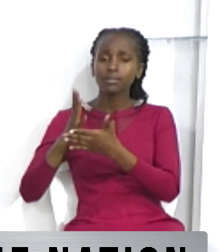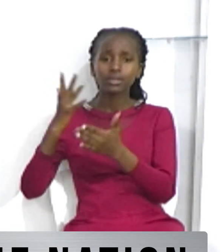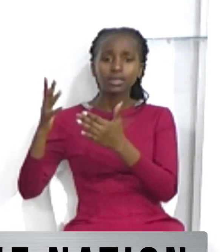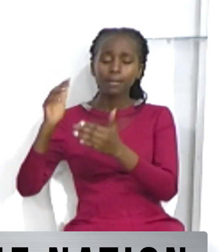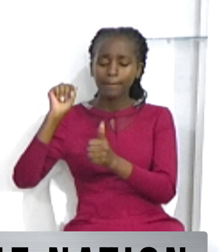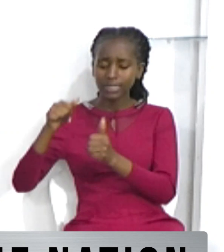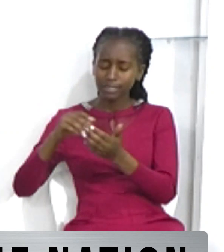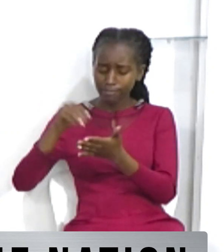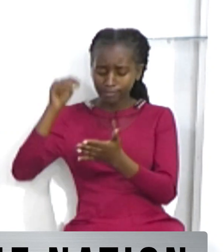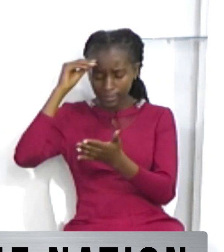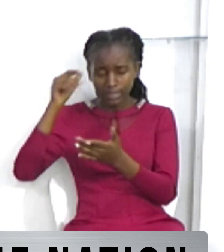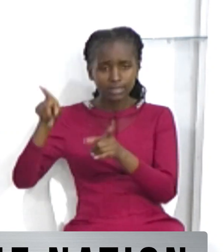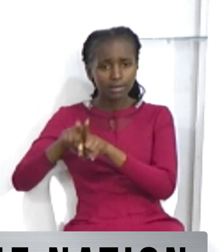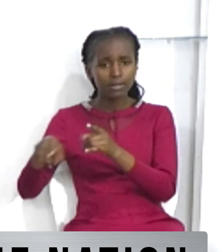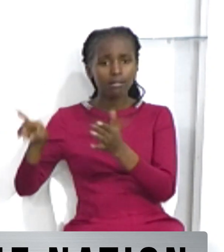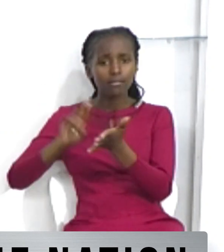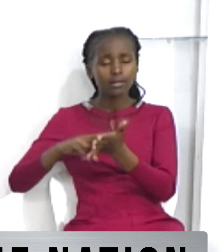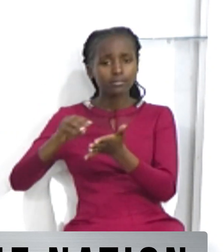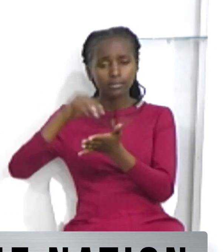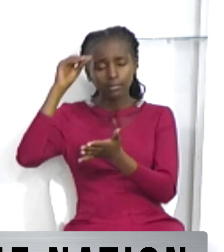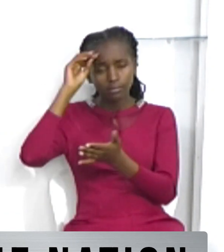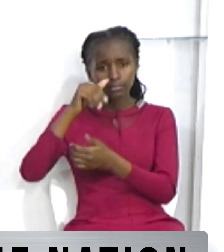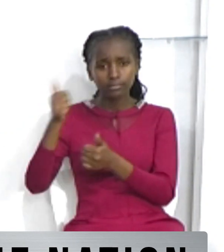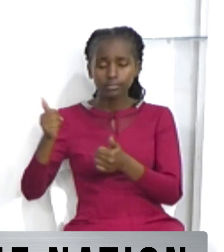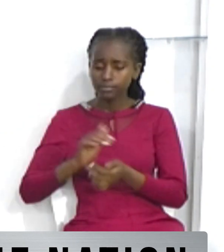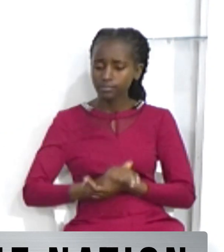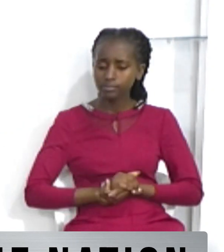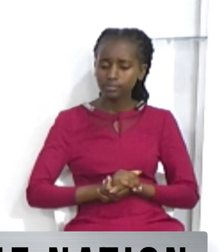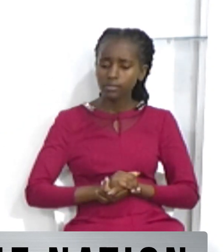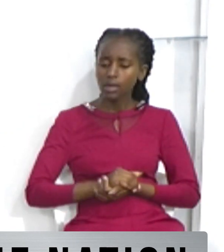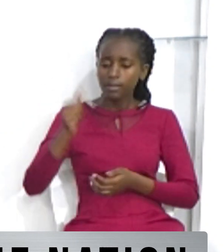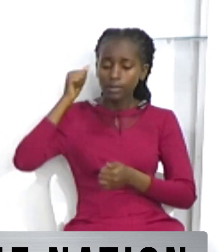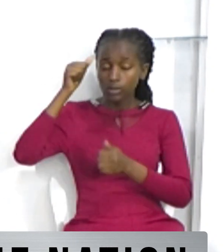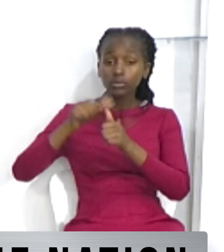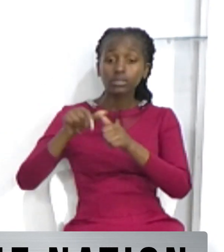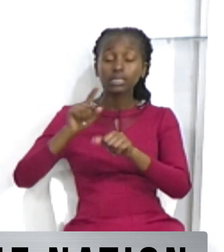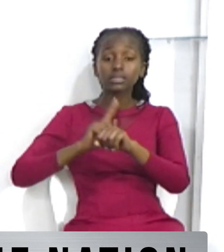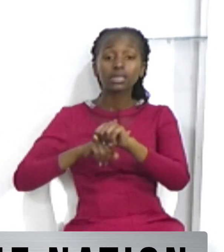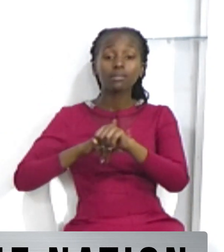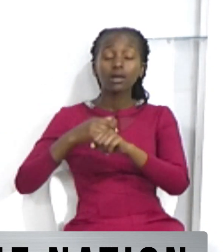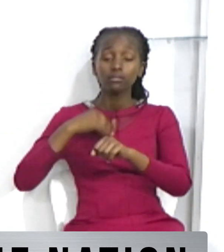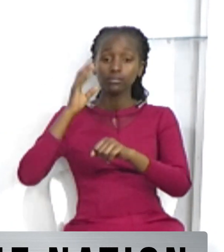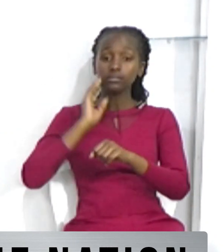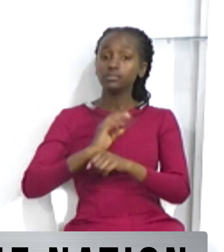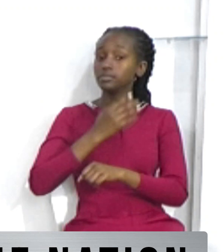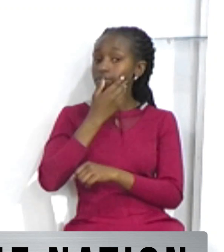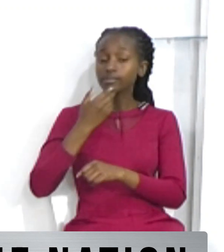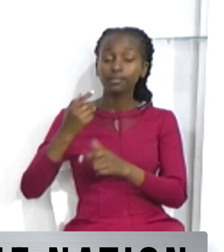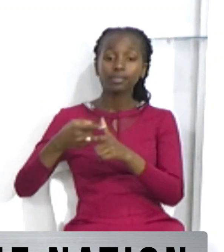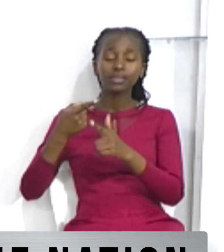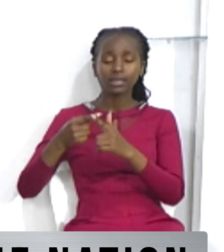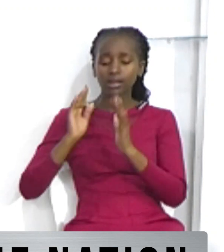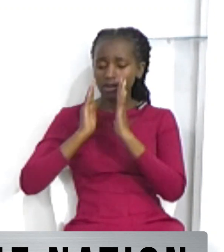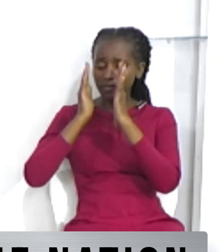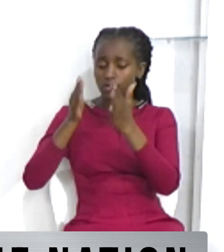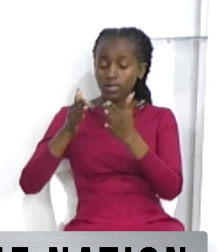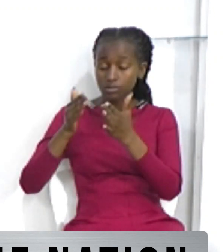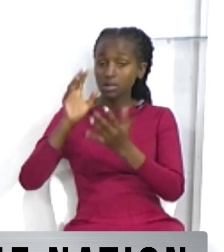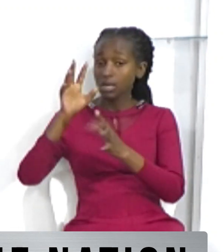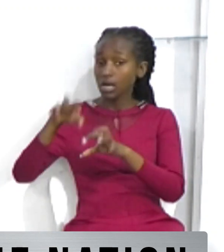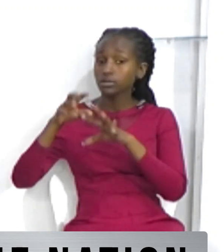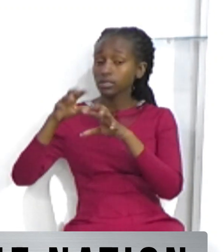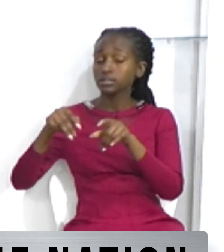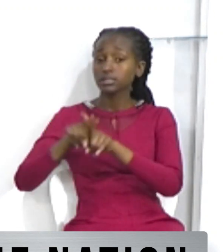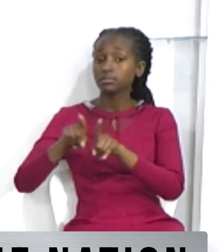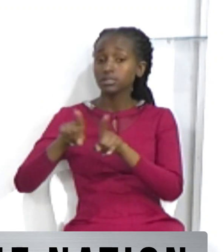Kenyatta, Yes. remember Jomo Kenyatta focused on agriculture. Yes. And then he focused on education. That